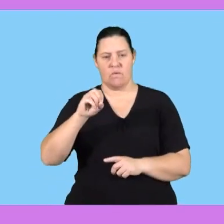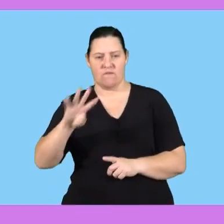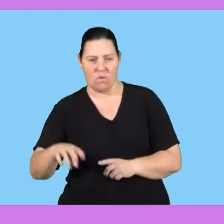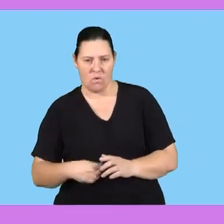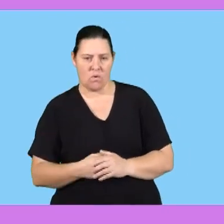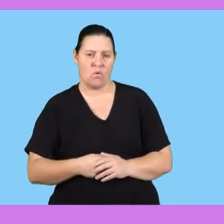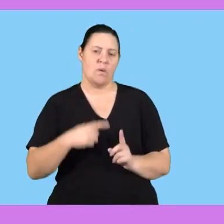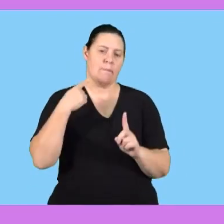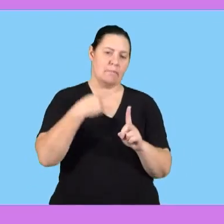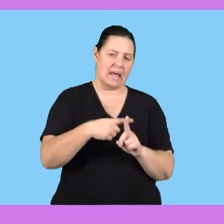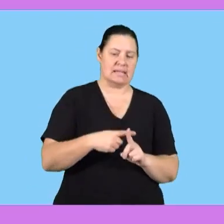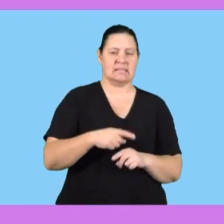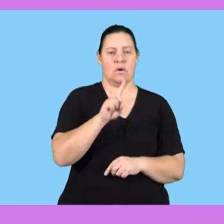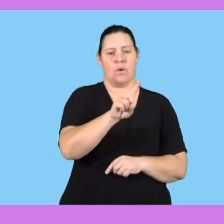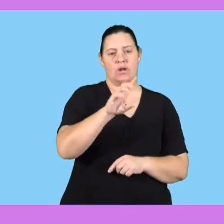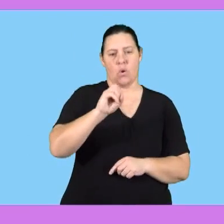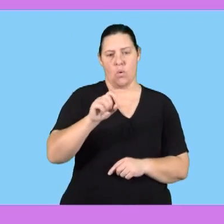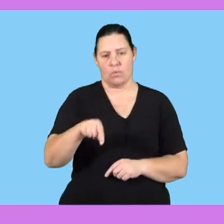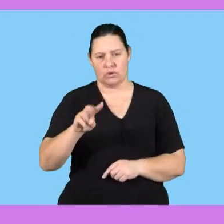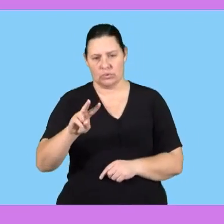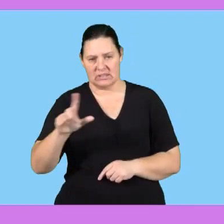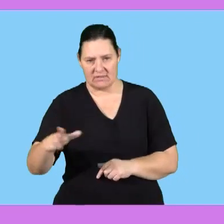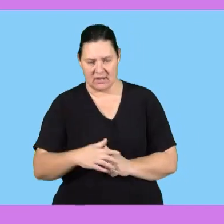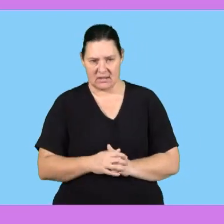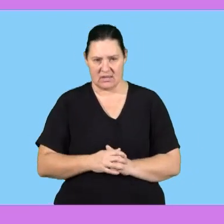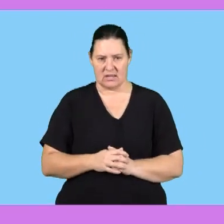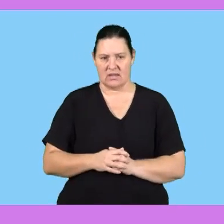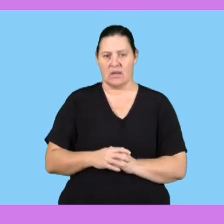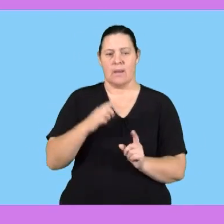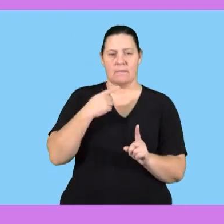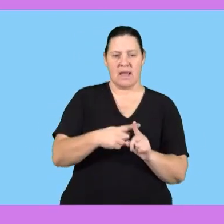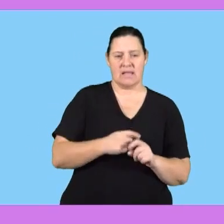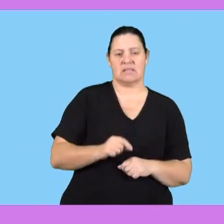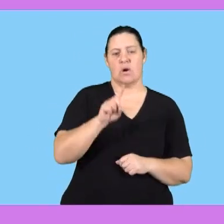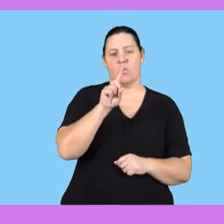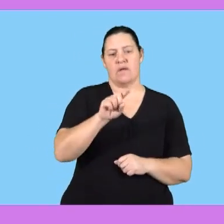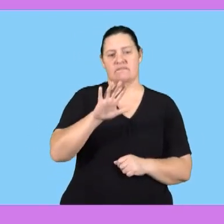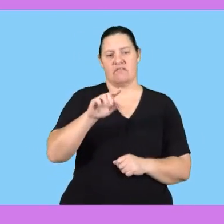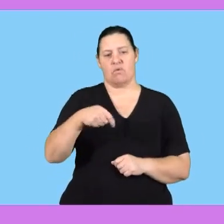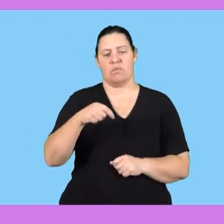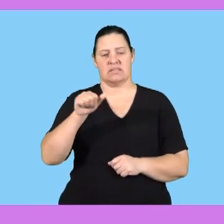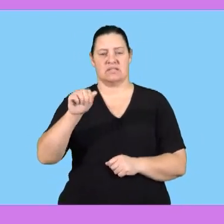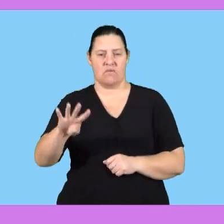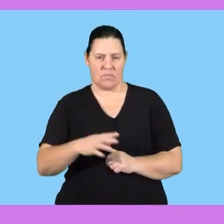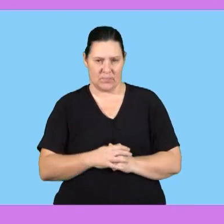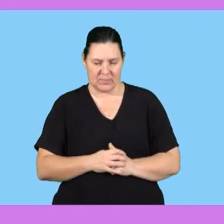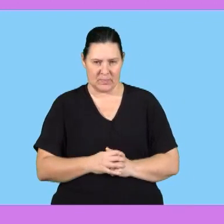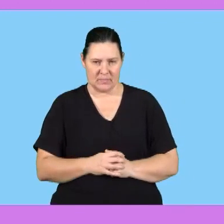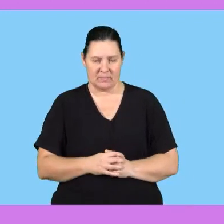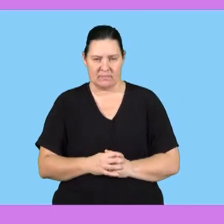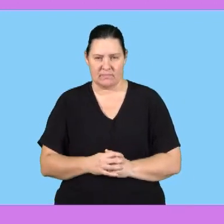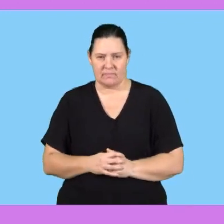plus 9.04 plus 10.27, and our last value is